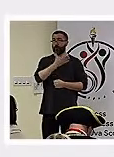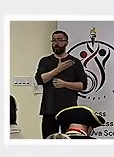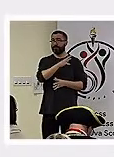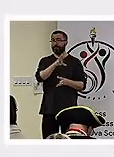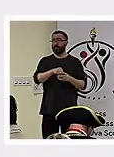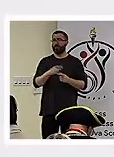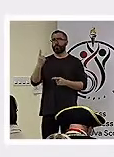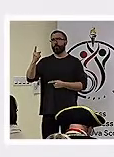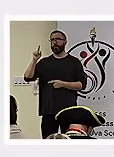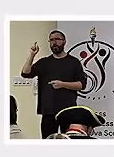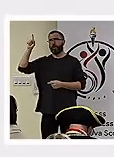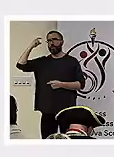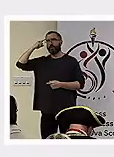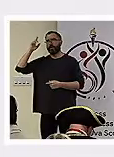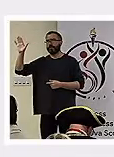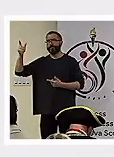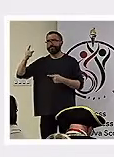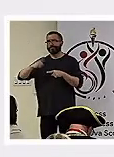here today.